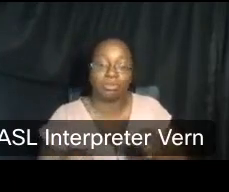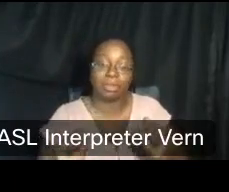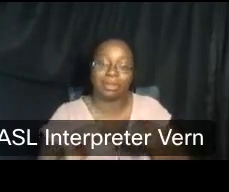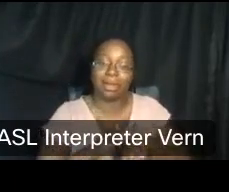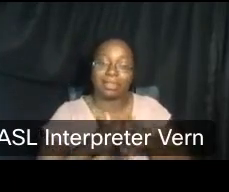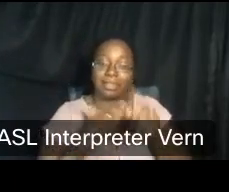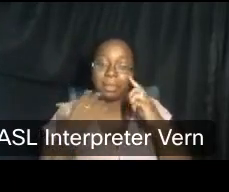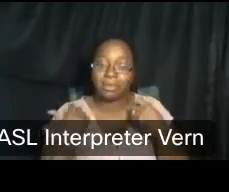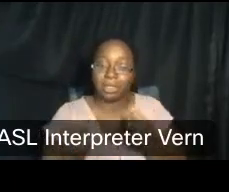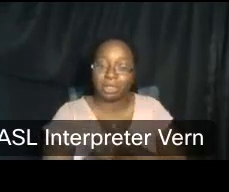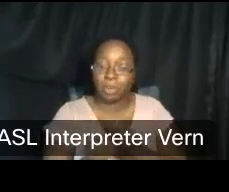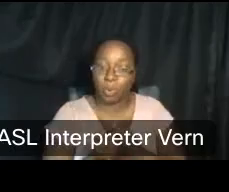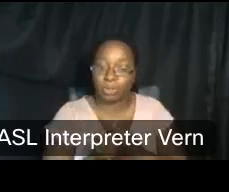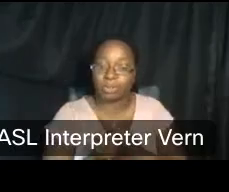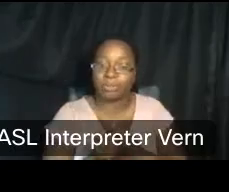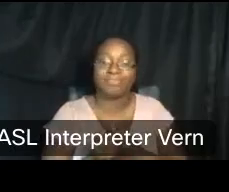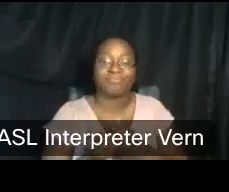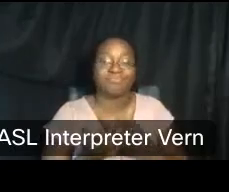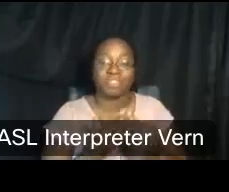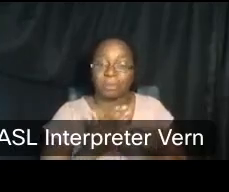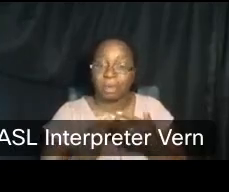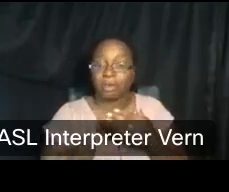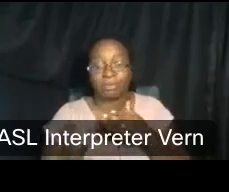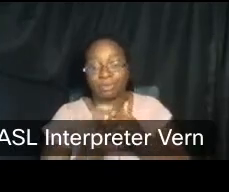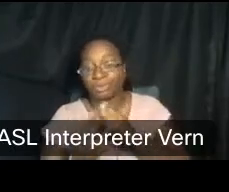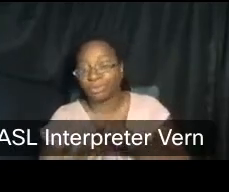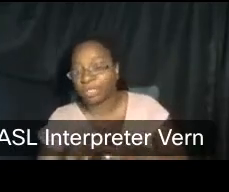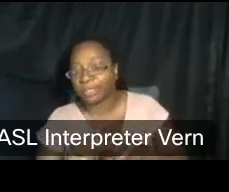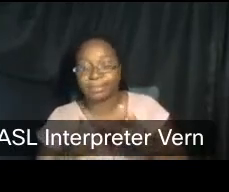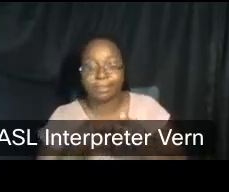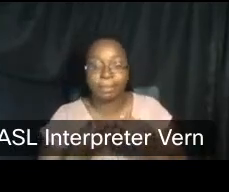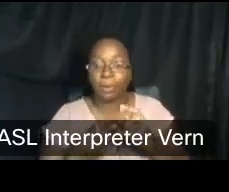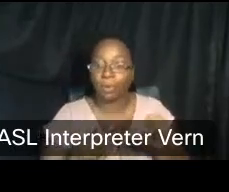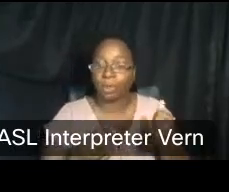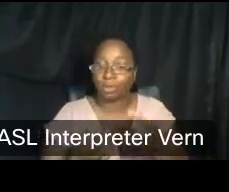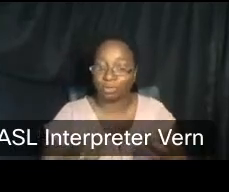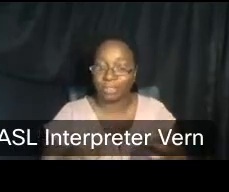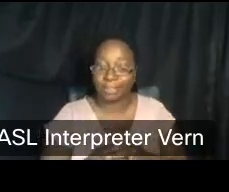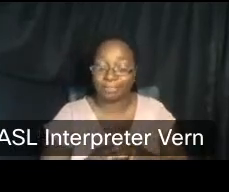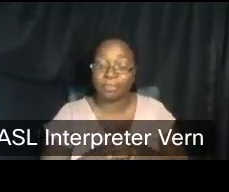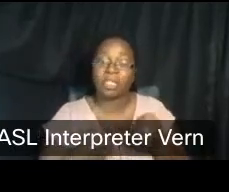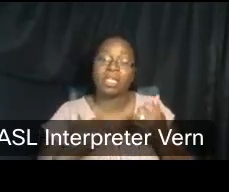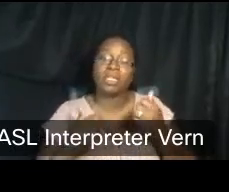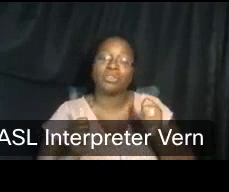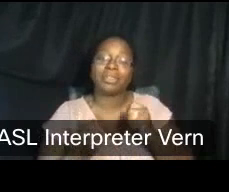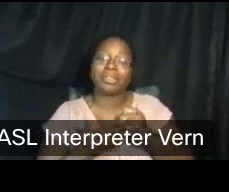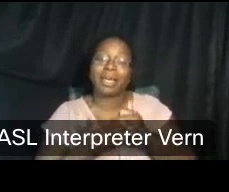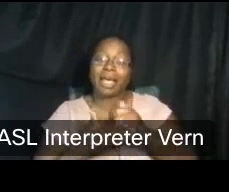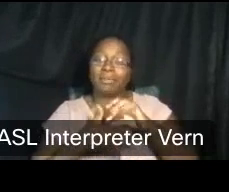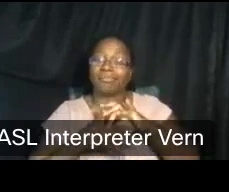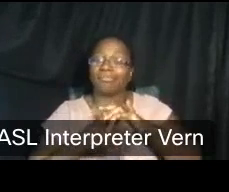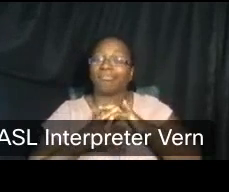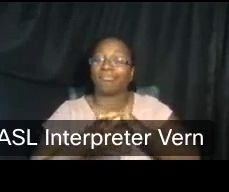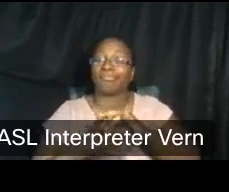To help contextualize the impacts of mental health coercion, I wanted to share a couple quotes from the survey that came with